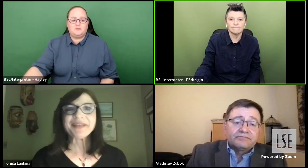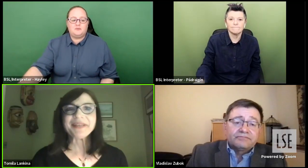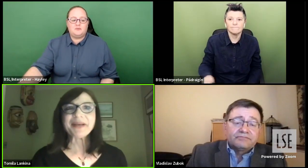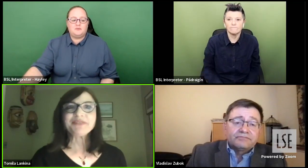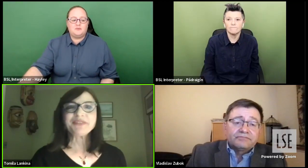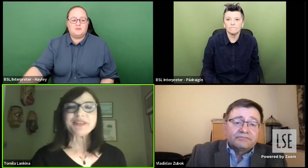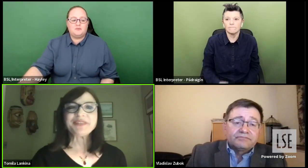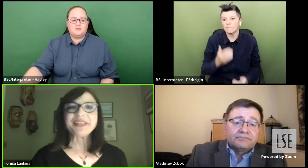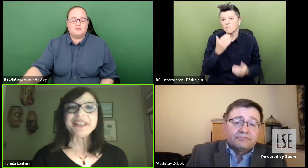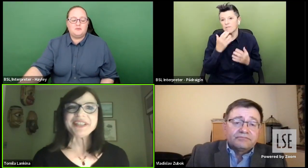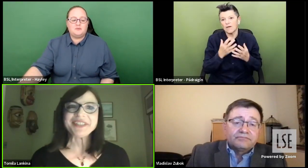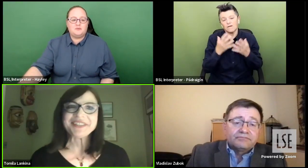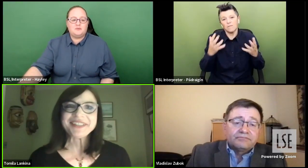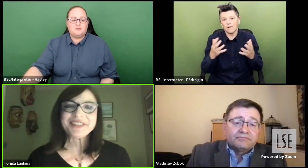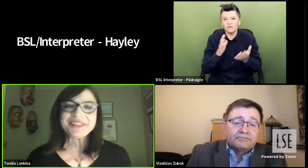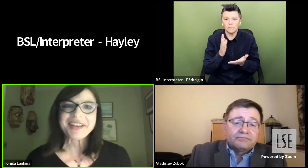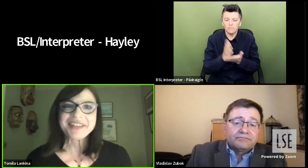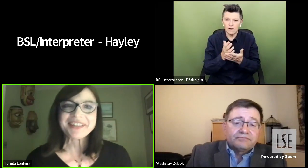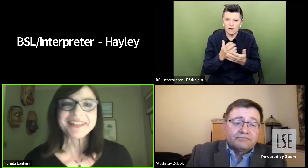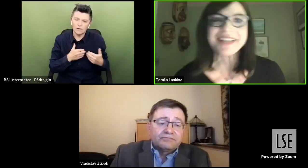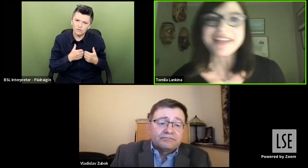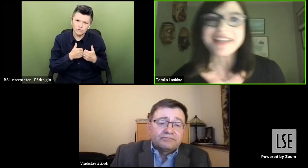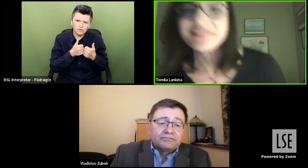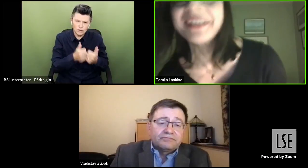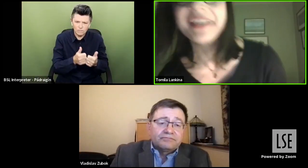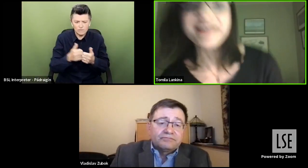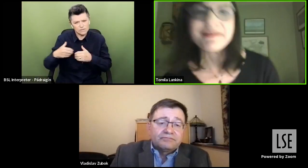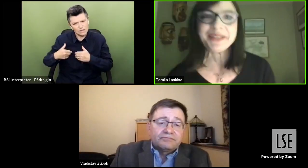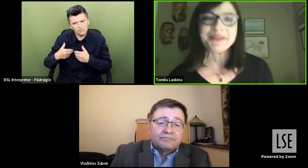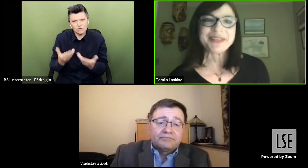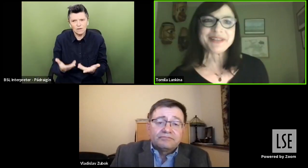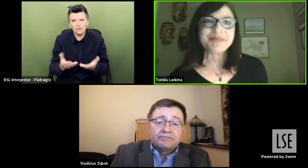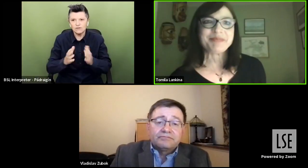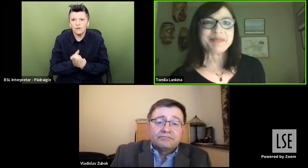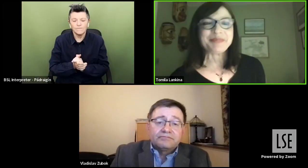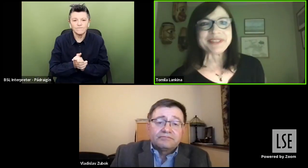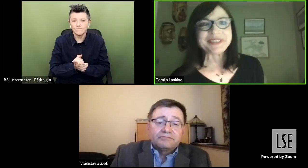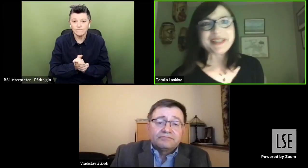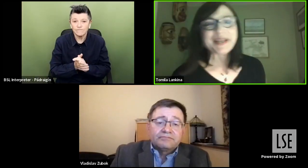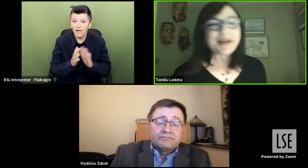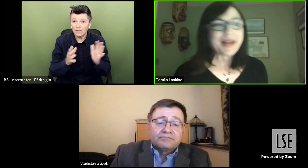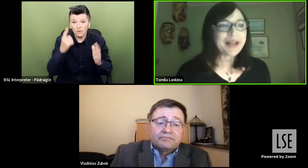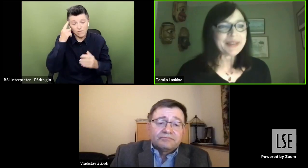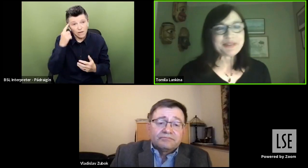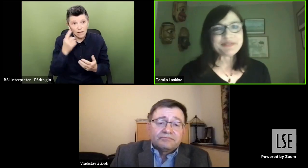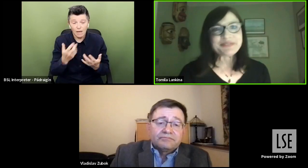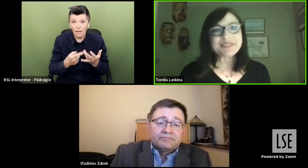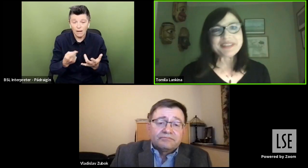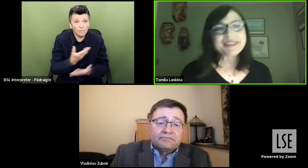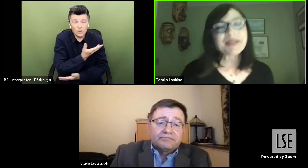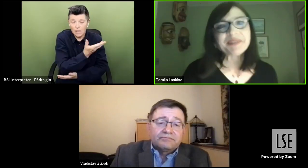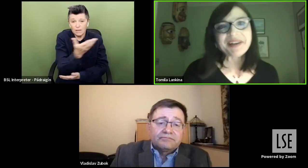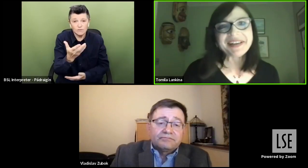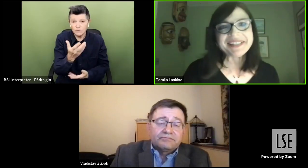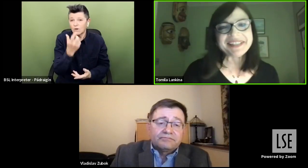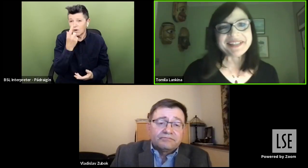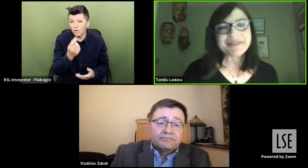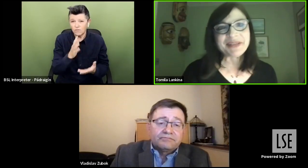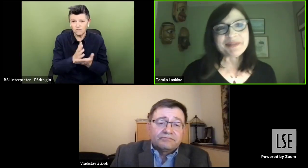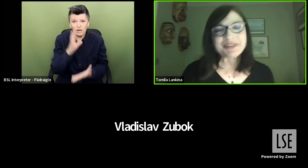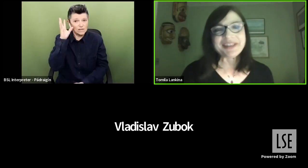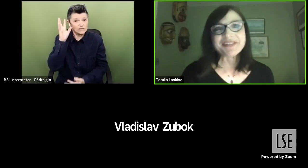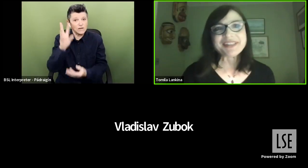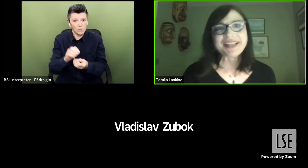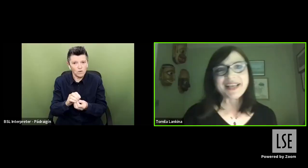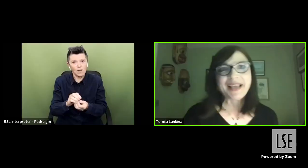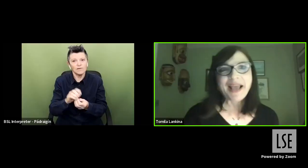Thank you very much for a very generous introduction. And I don't think anybody could have put it, sort of summarized what